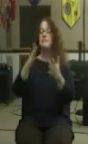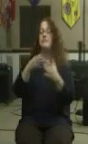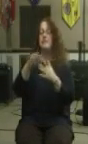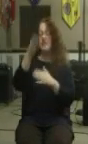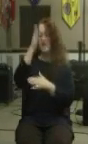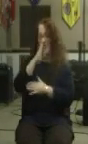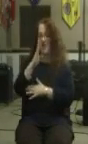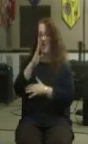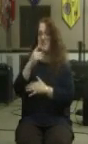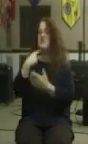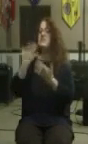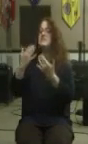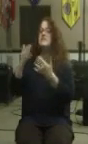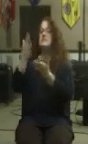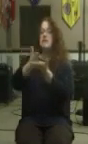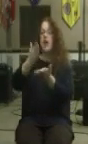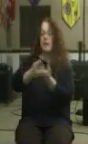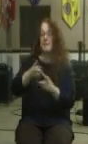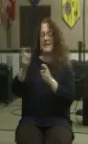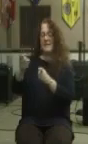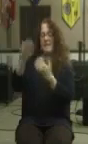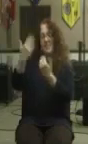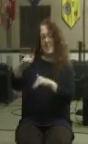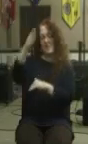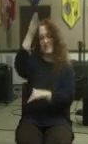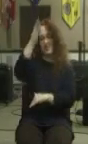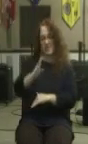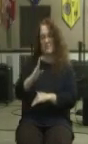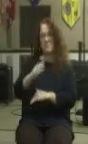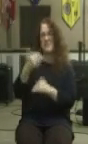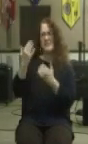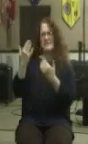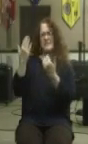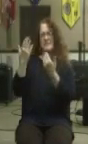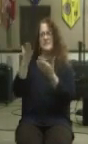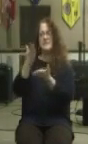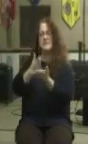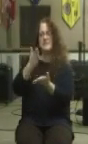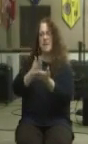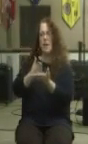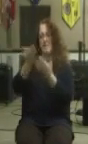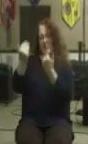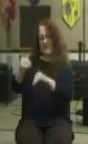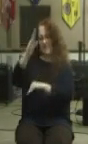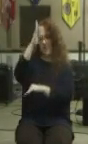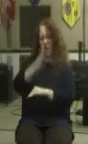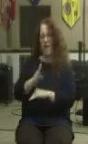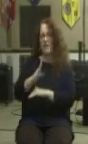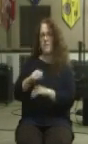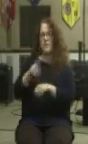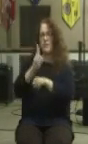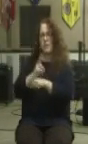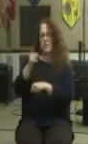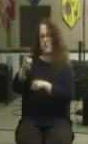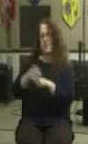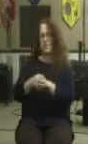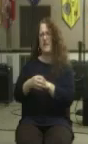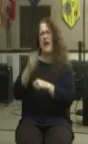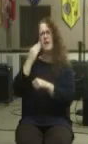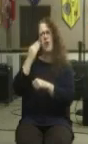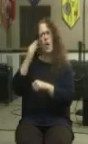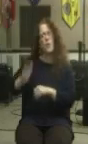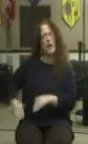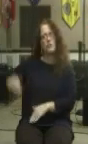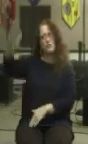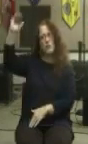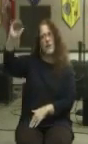God is calling us to play. Stop giving limits to God. Stop limiting him or what he's going to do through you.